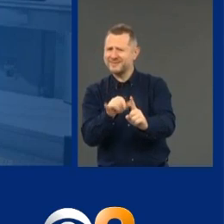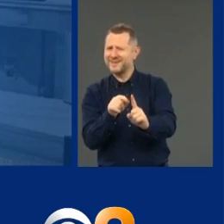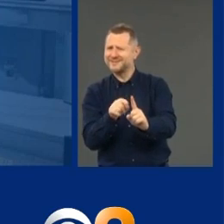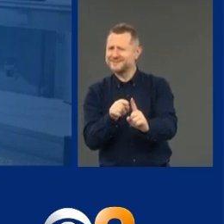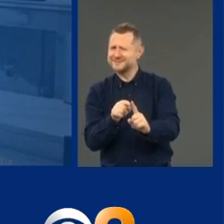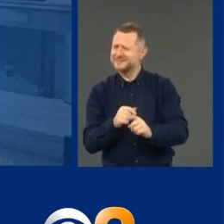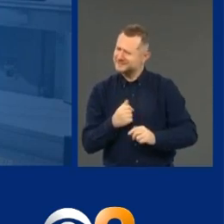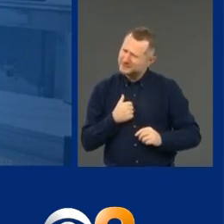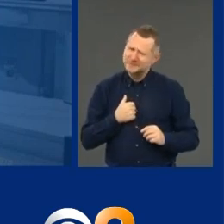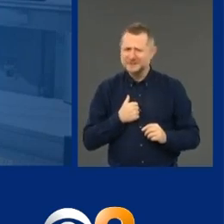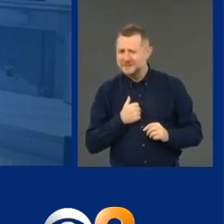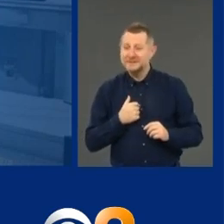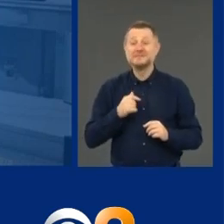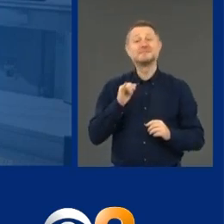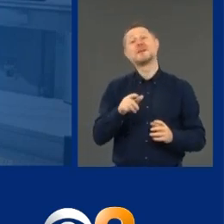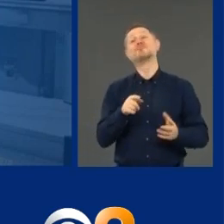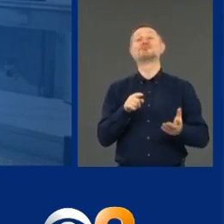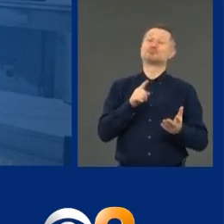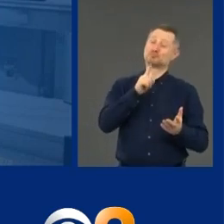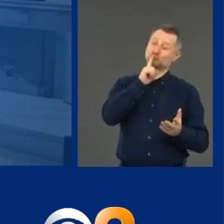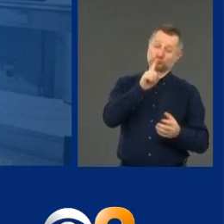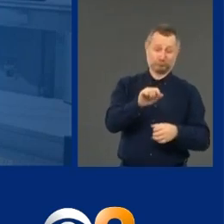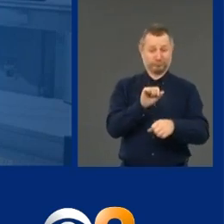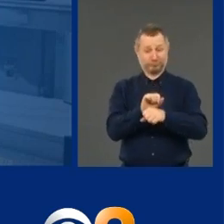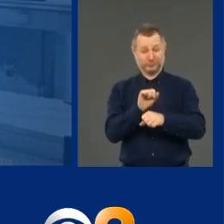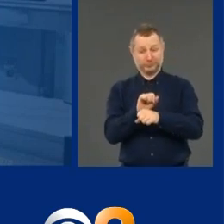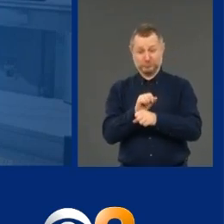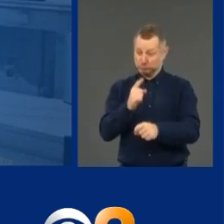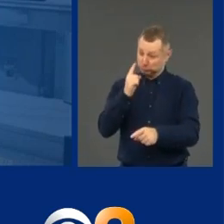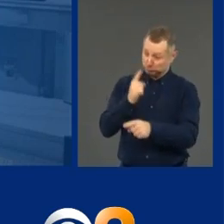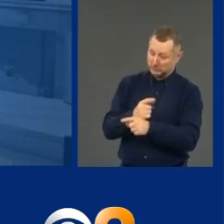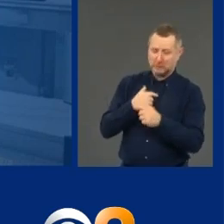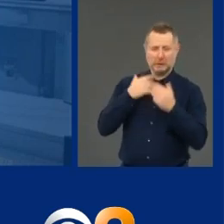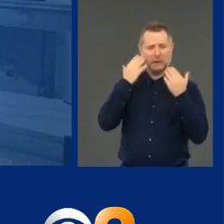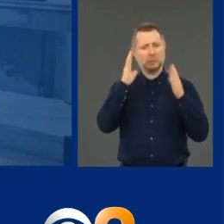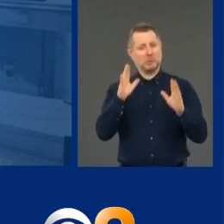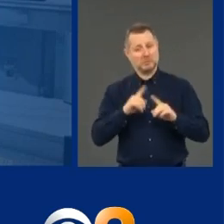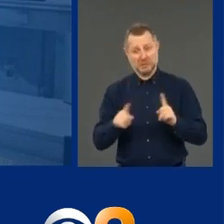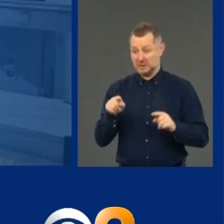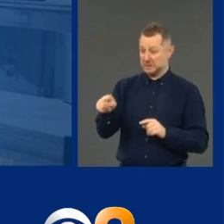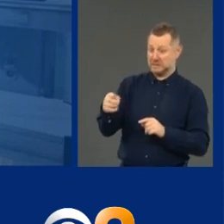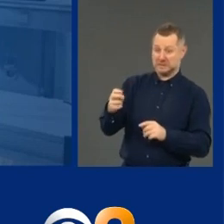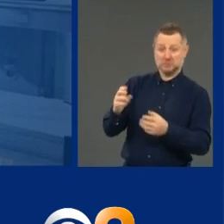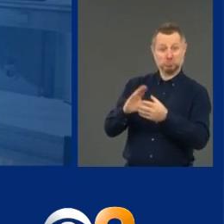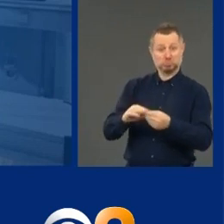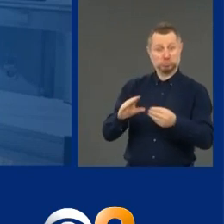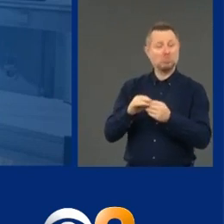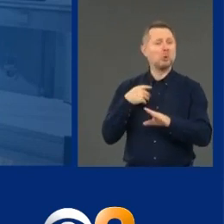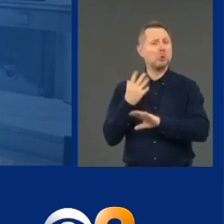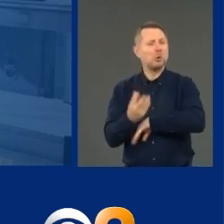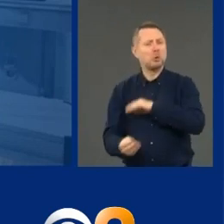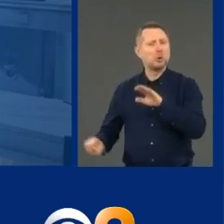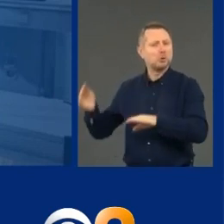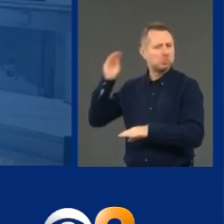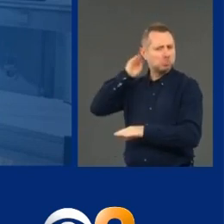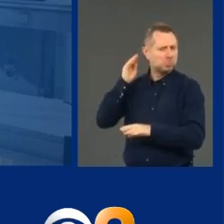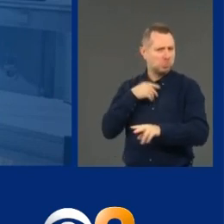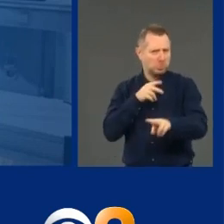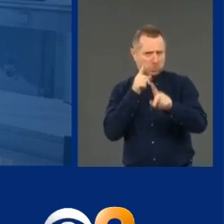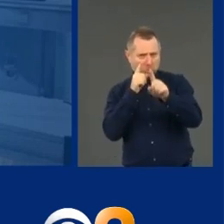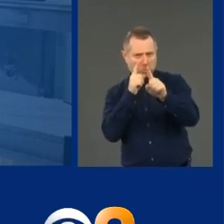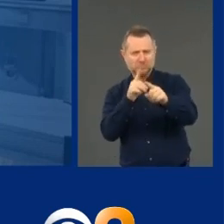it's not official. I don't even know if it was 100% accurate. But in my head, I was always looking to get under 100. And we're